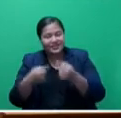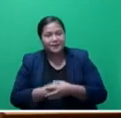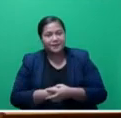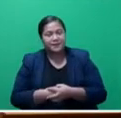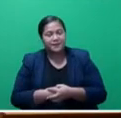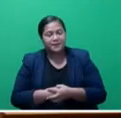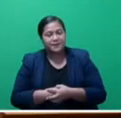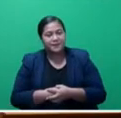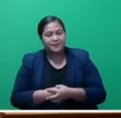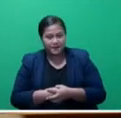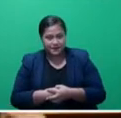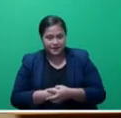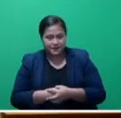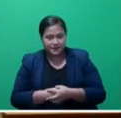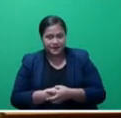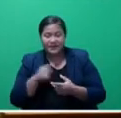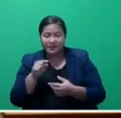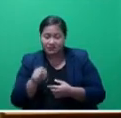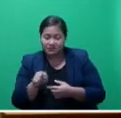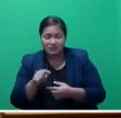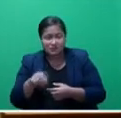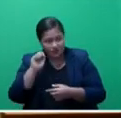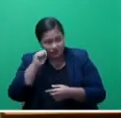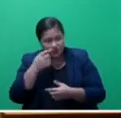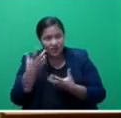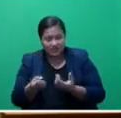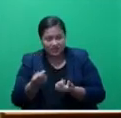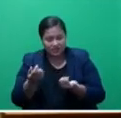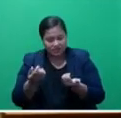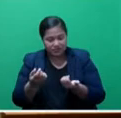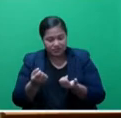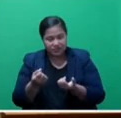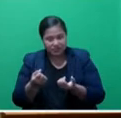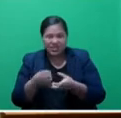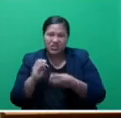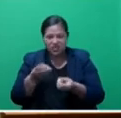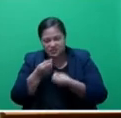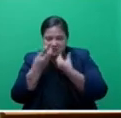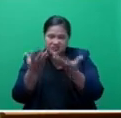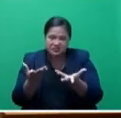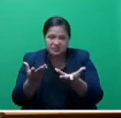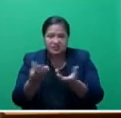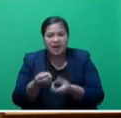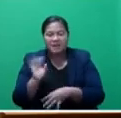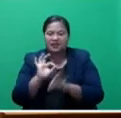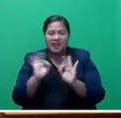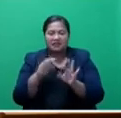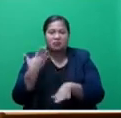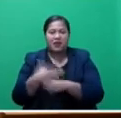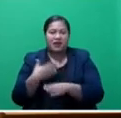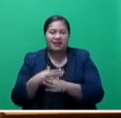relevantly were purely banal or at best lip service. Is this the tribute this government now